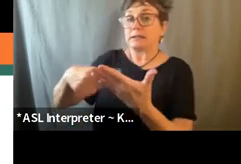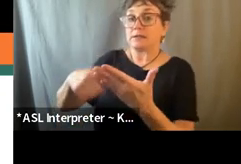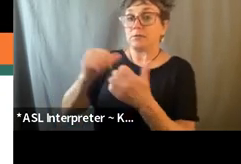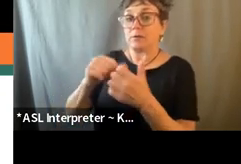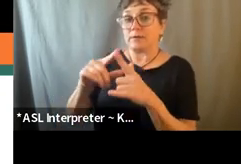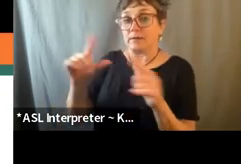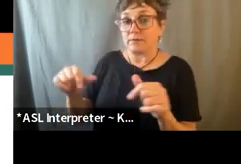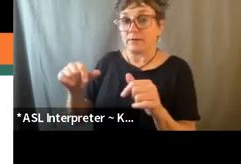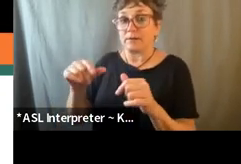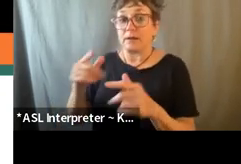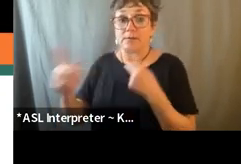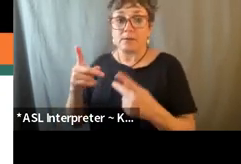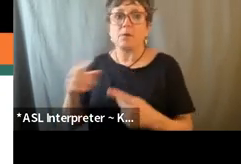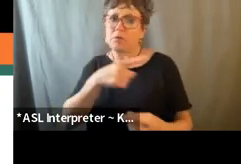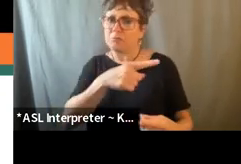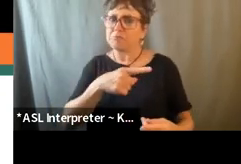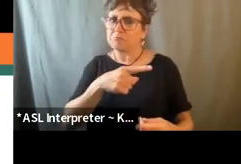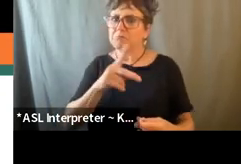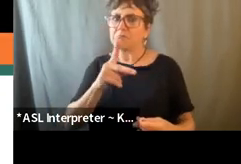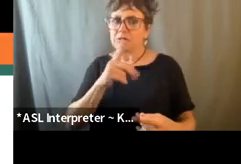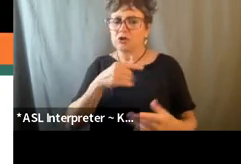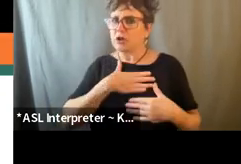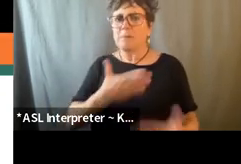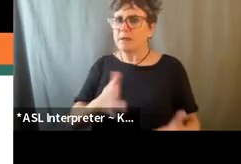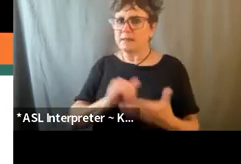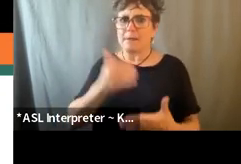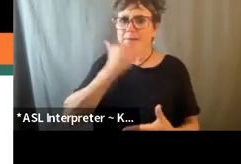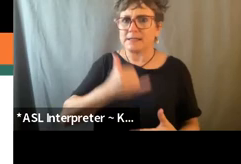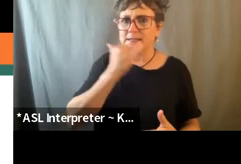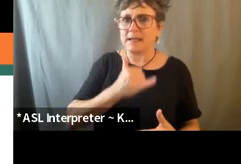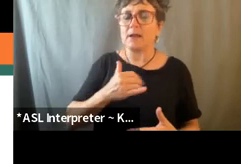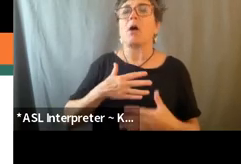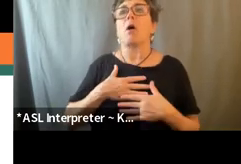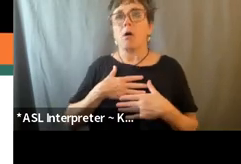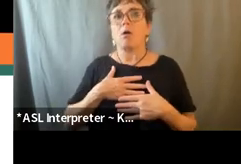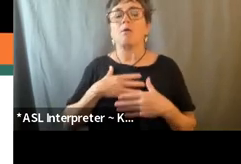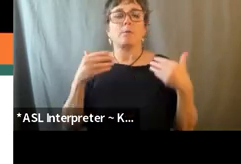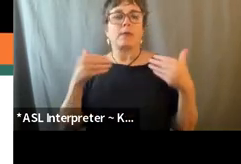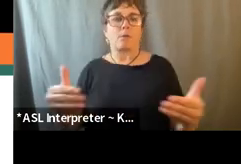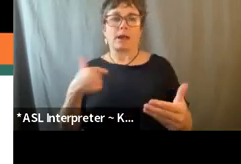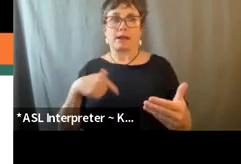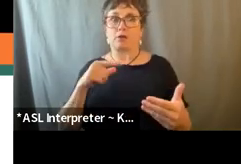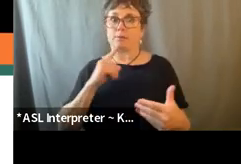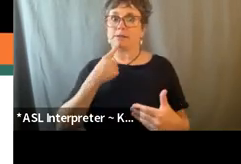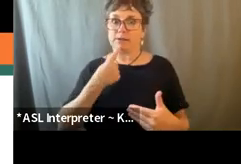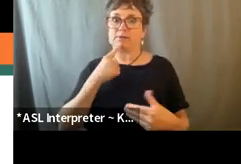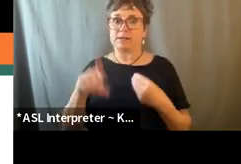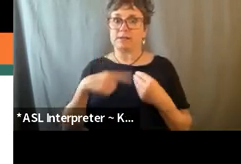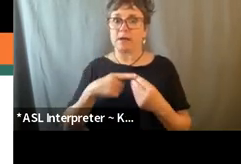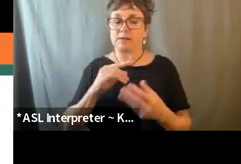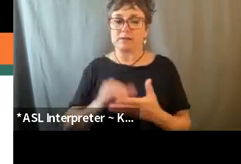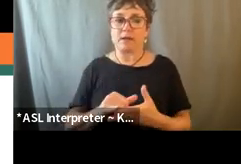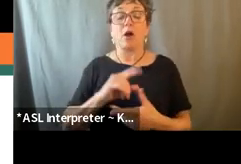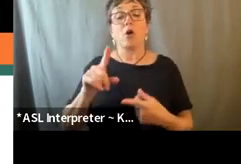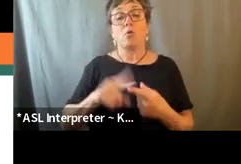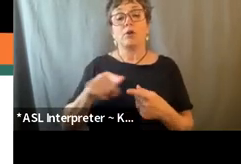so they owned up to that mistake. And they said, you know what, moving forward, like, we really got to take this seriously. And so when you're thinking about your social